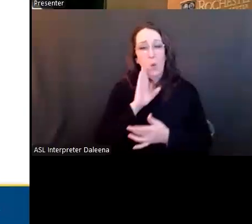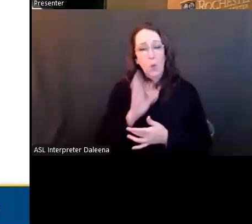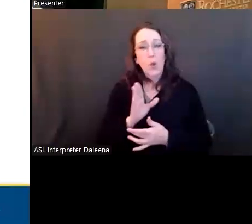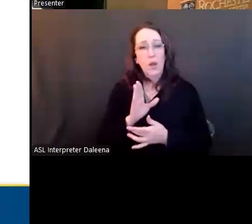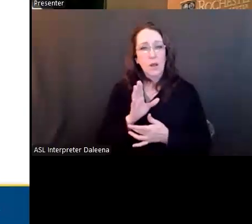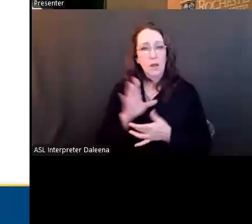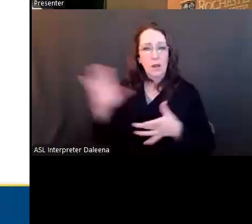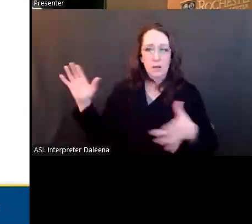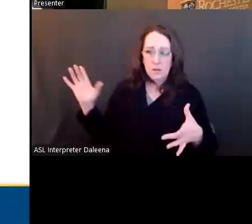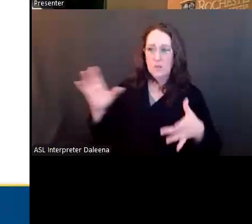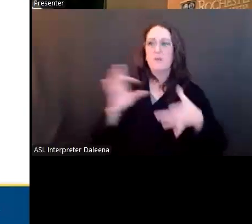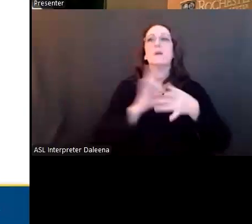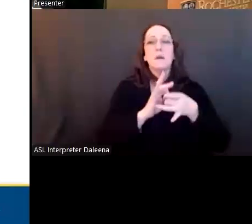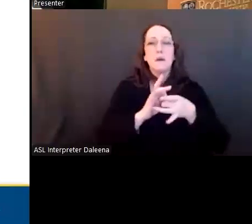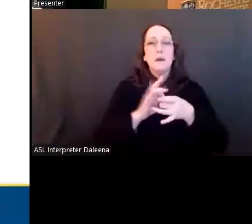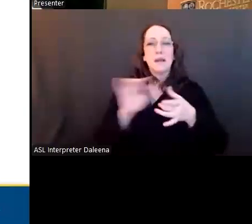bridge that gap.